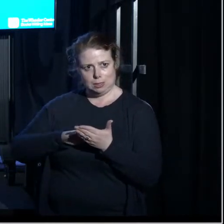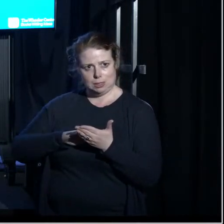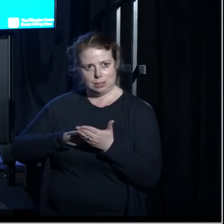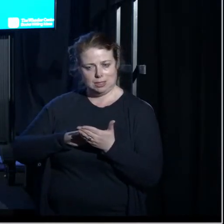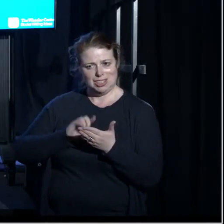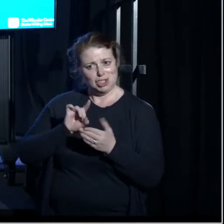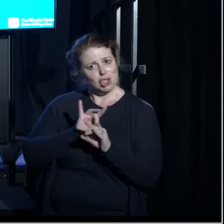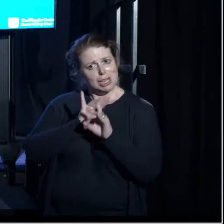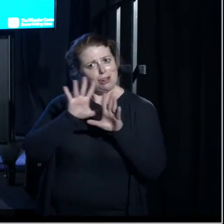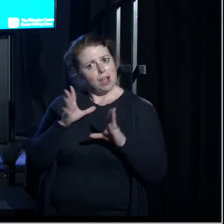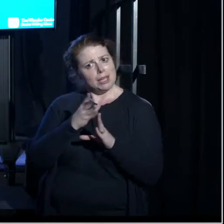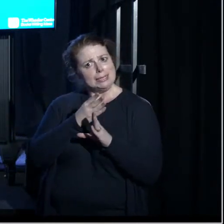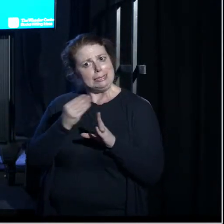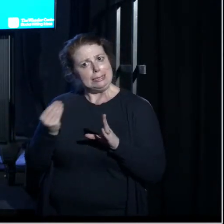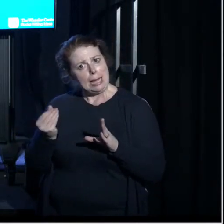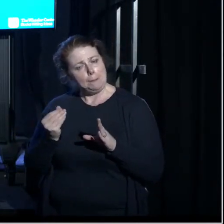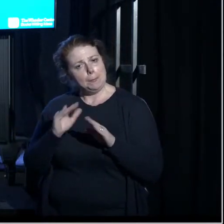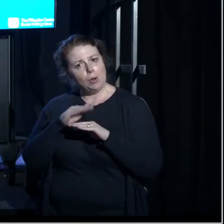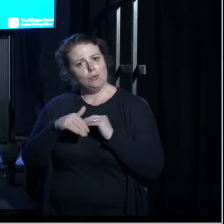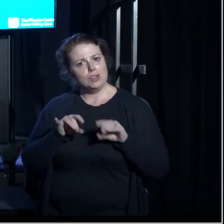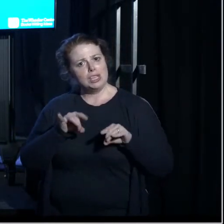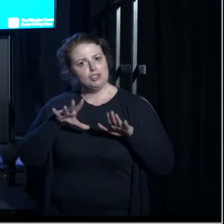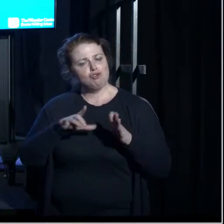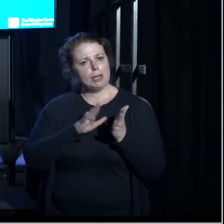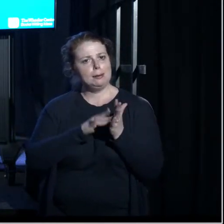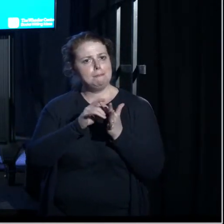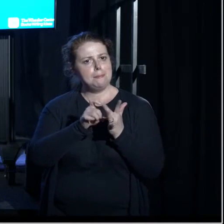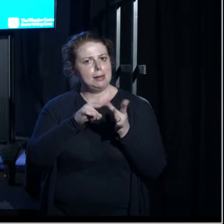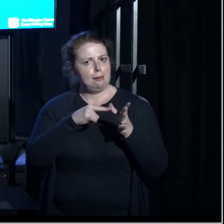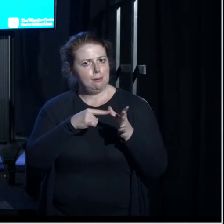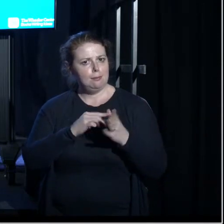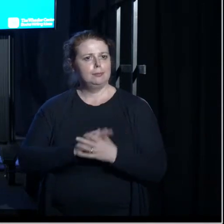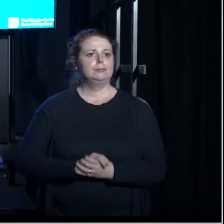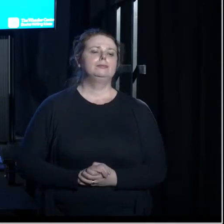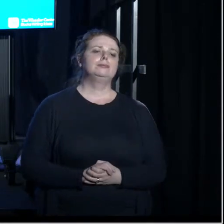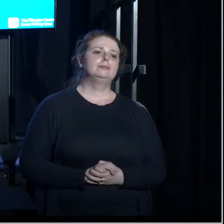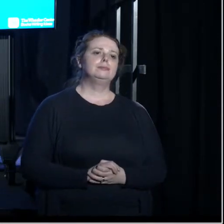not all, but some of the Australian media. And